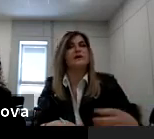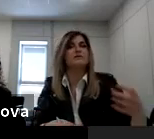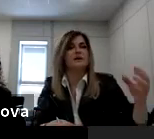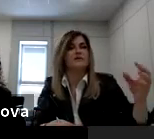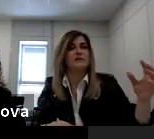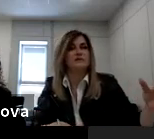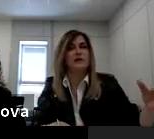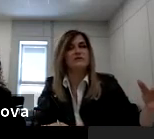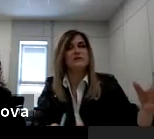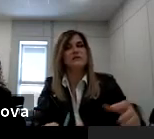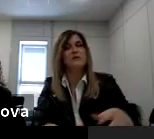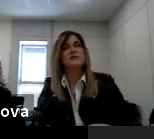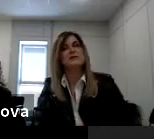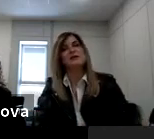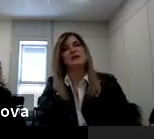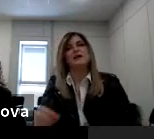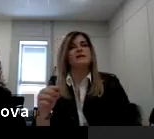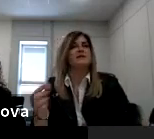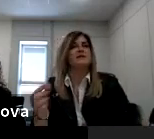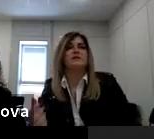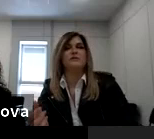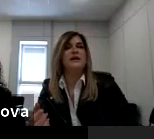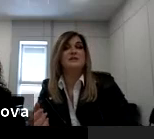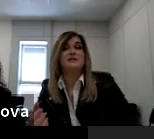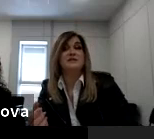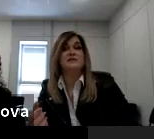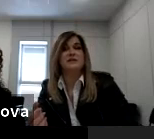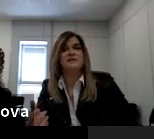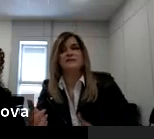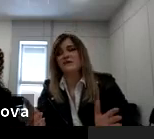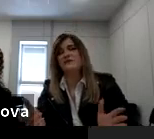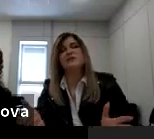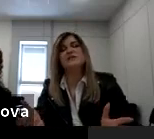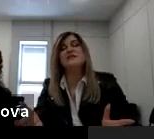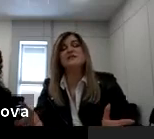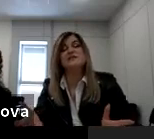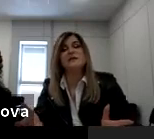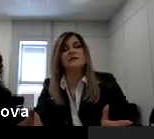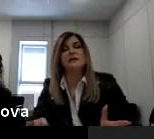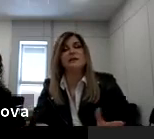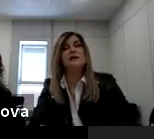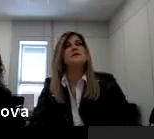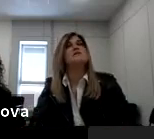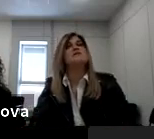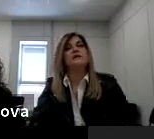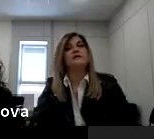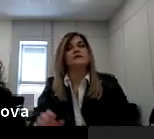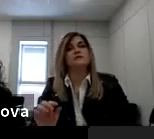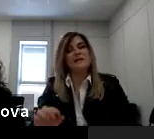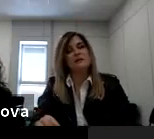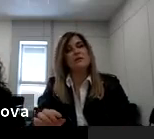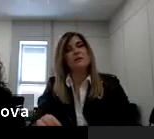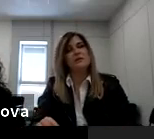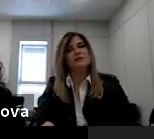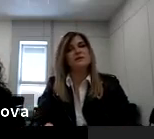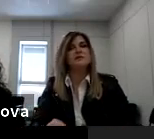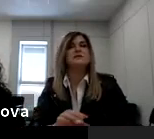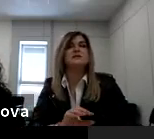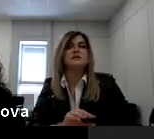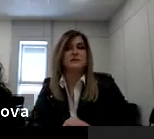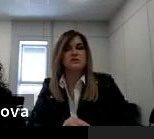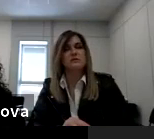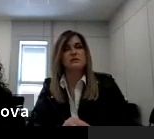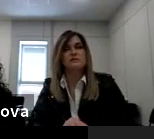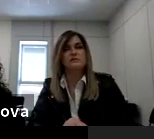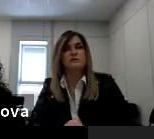housing where you have 5-degree optics and I don't know, 10 degrees, even 10 degree. Yeah. So narrow optics,